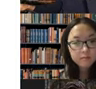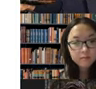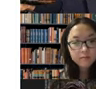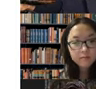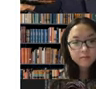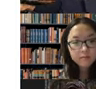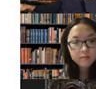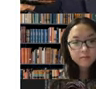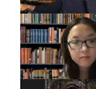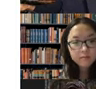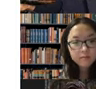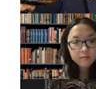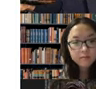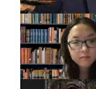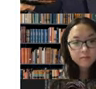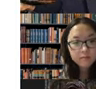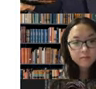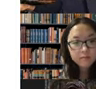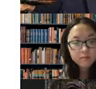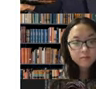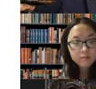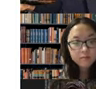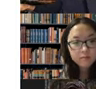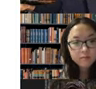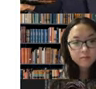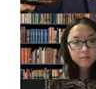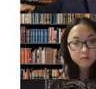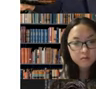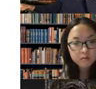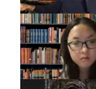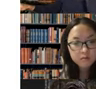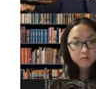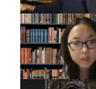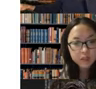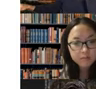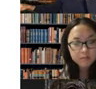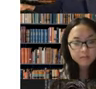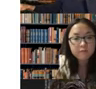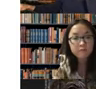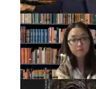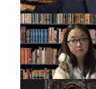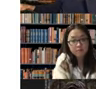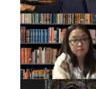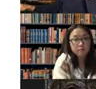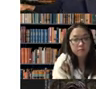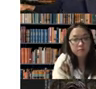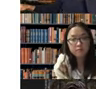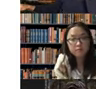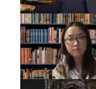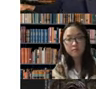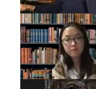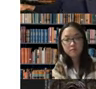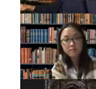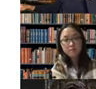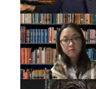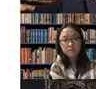cardiology towards the end. Yeah, but this is such a small sample. There's basically no, so just 4 out of 6. And there was another question. I think it